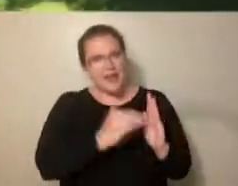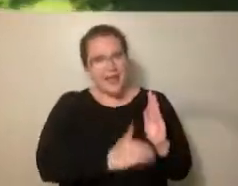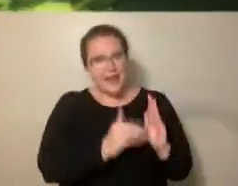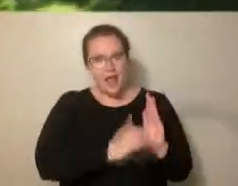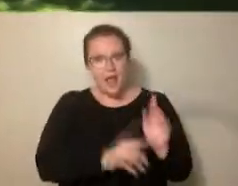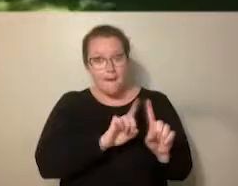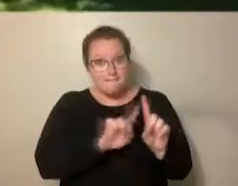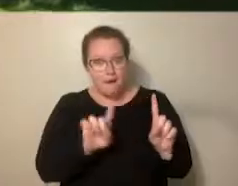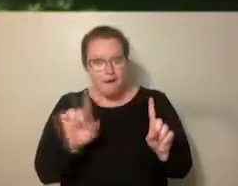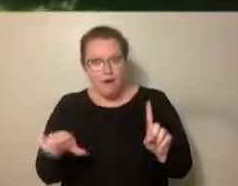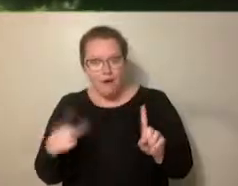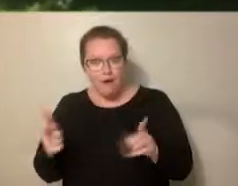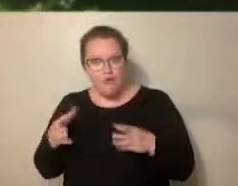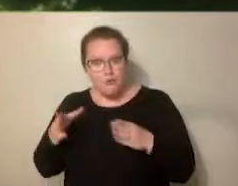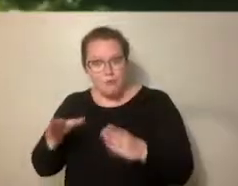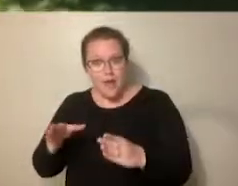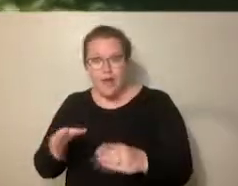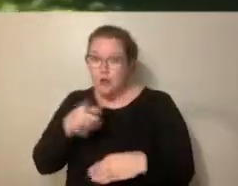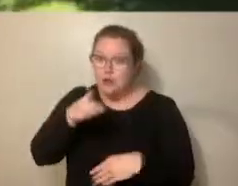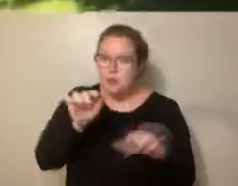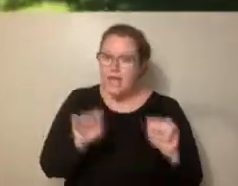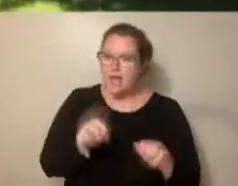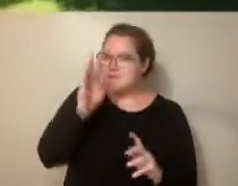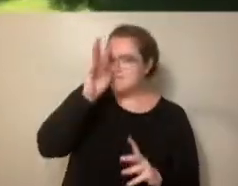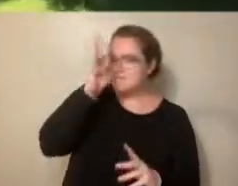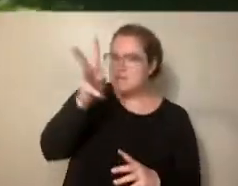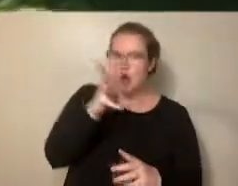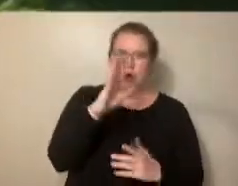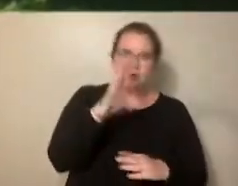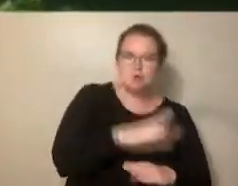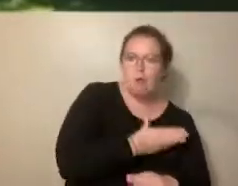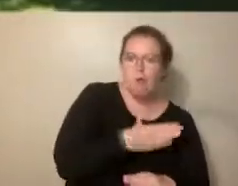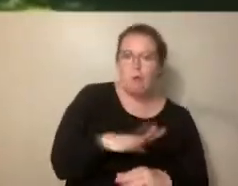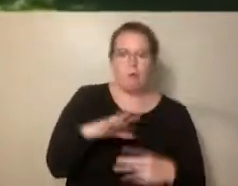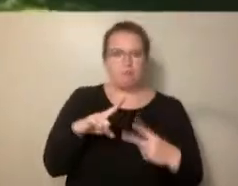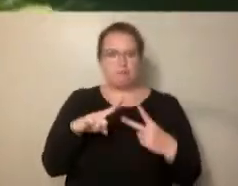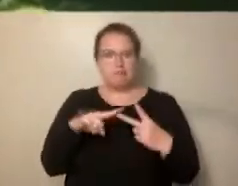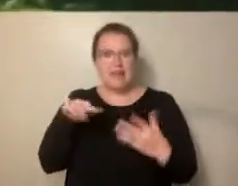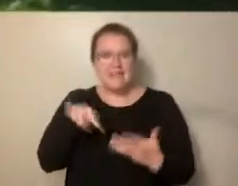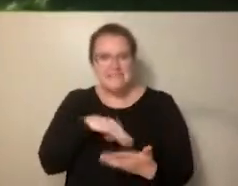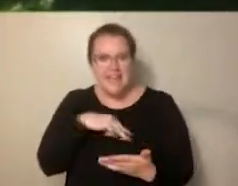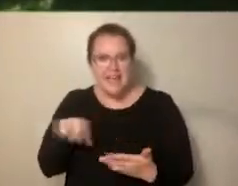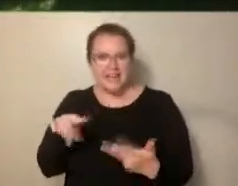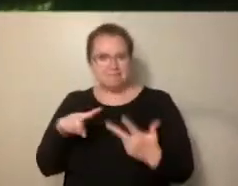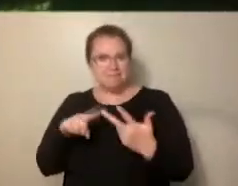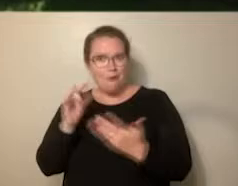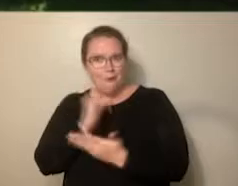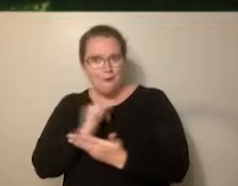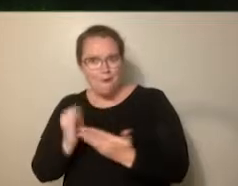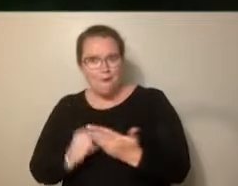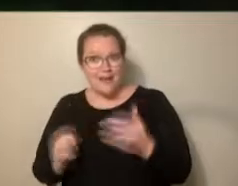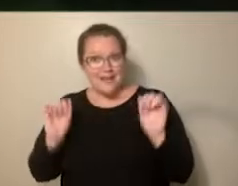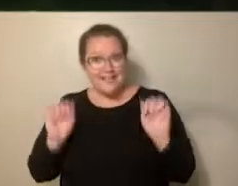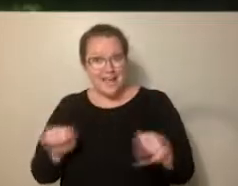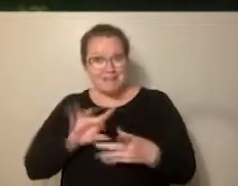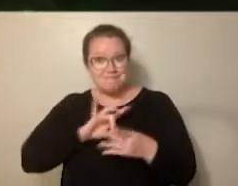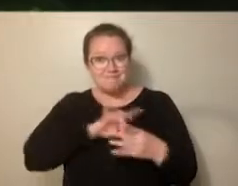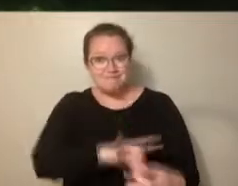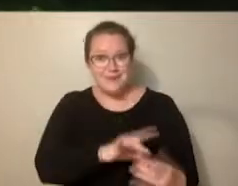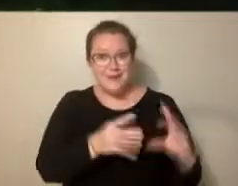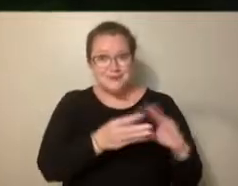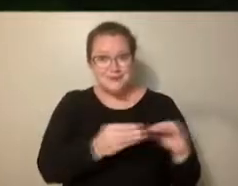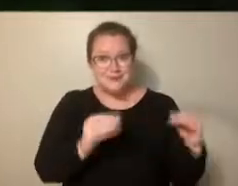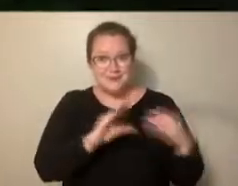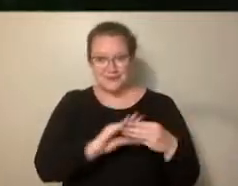it. You could create a song or a dance or even art projects based on your favorite story and their characters. Today, I'm going to